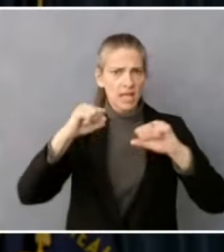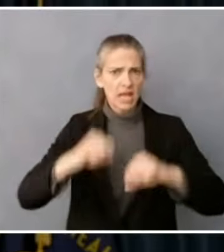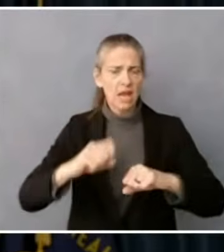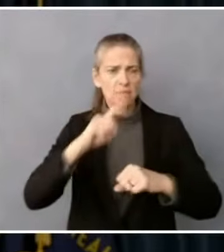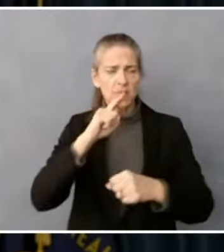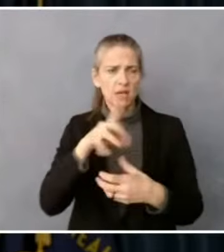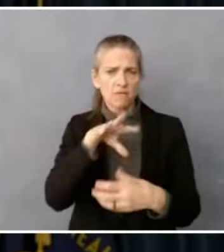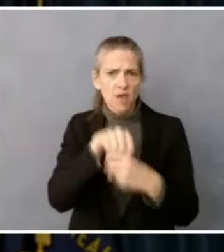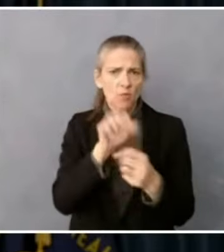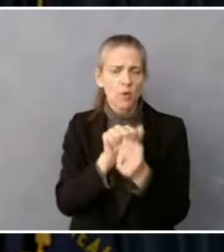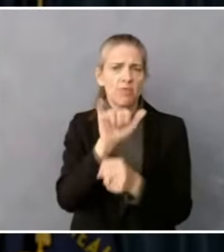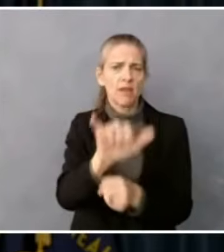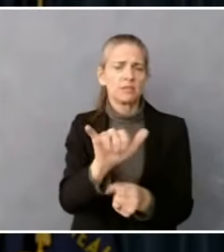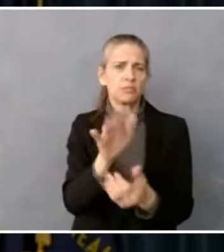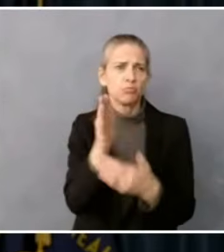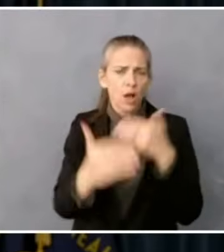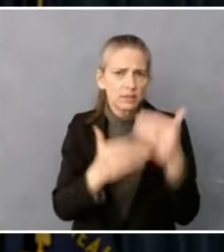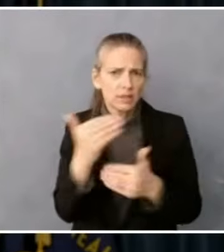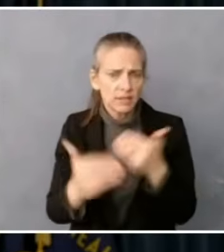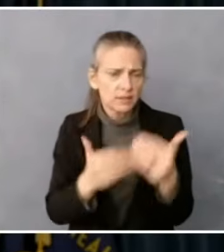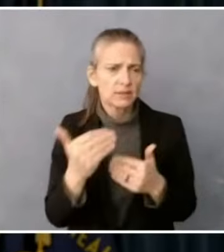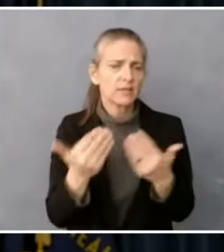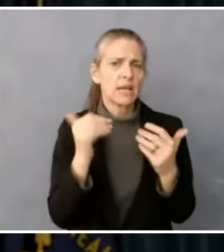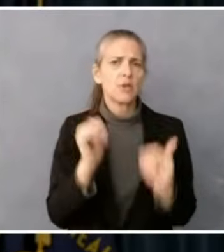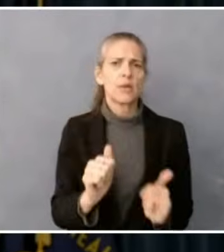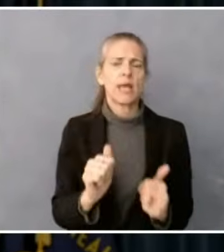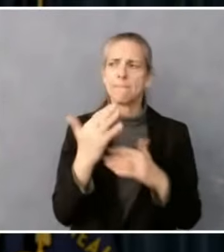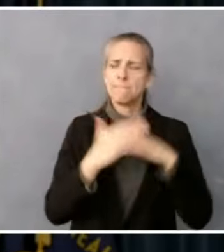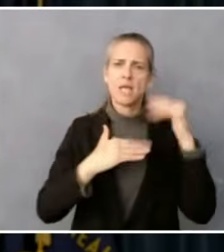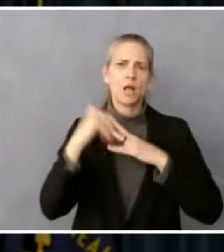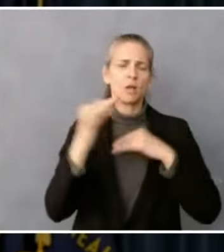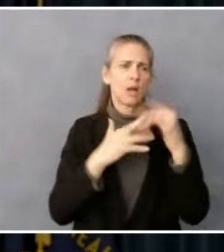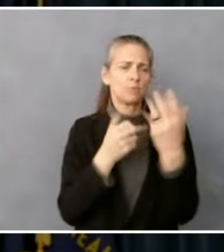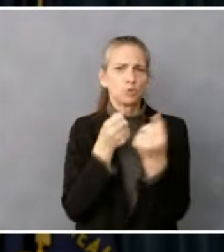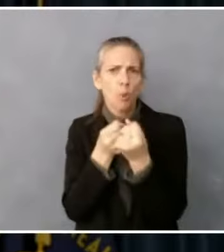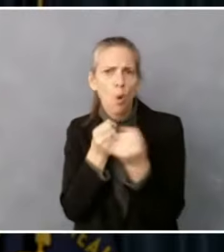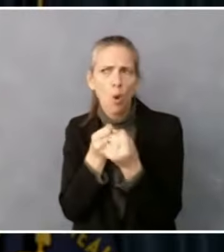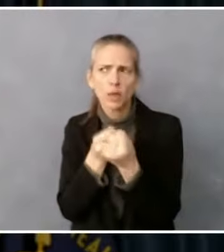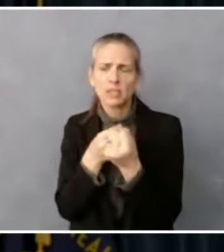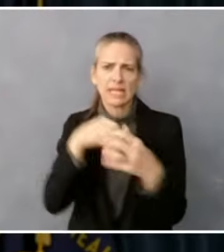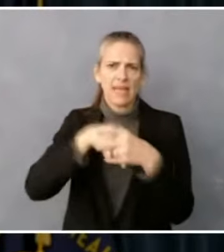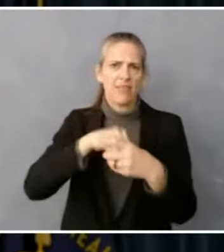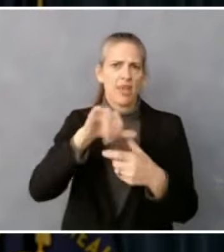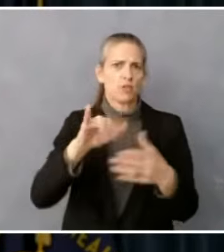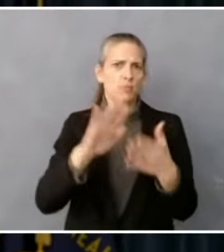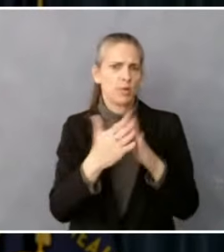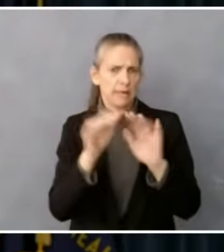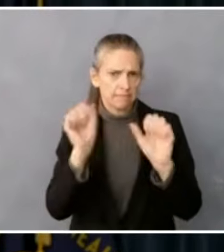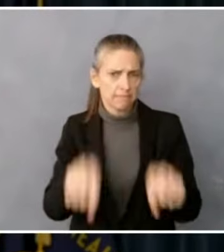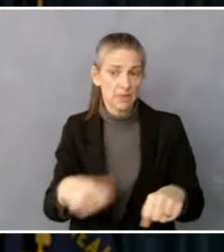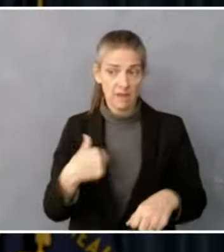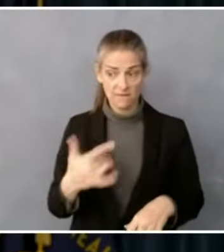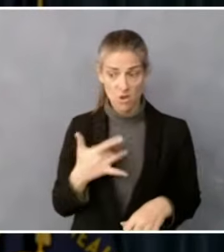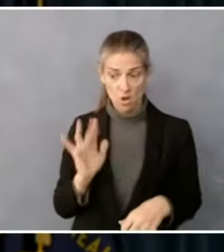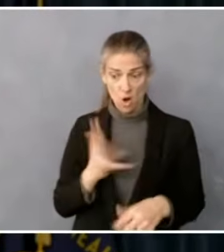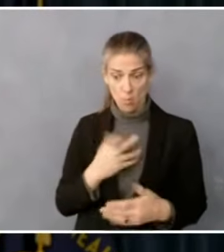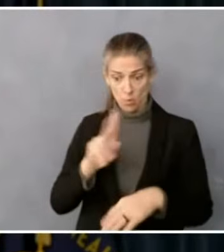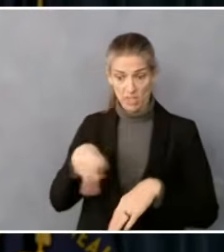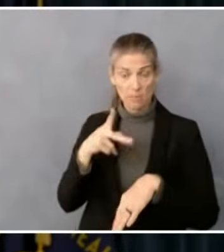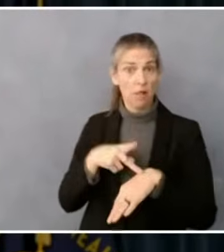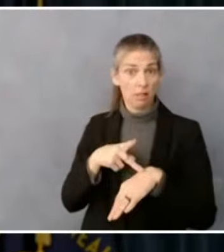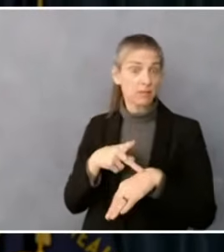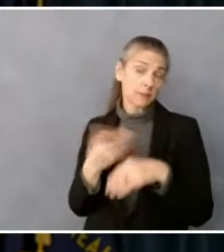that process. You can build support in your community. And I think our principals, by and large,